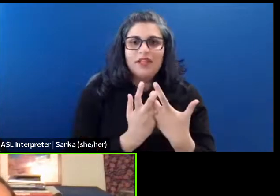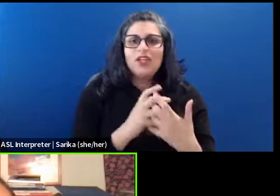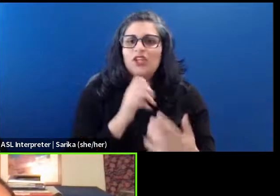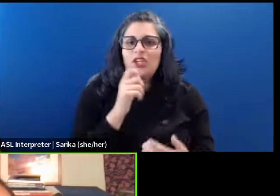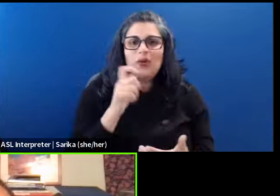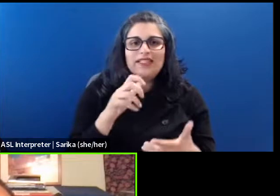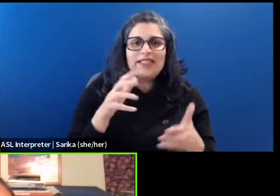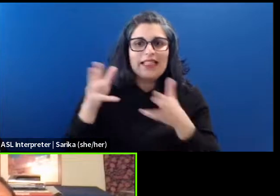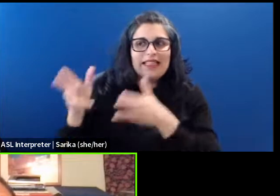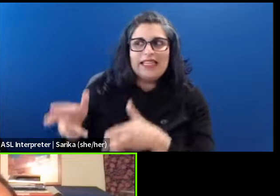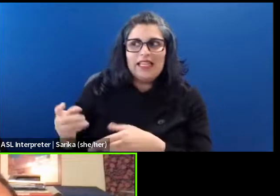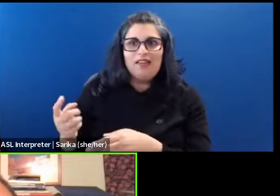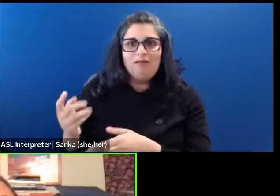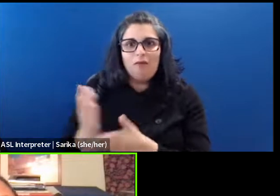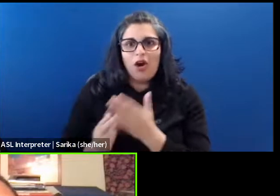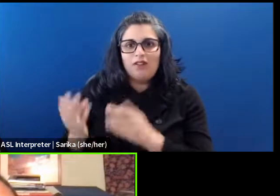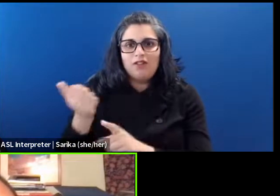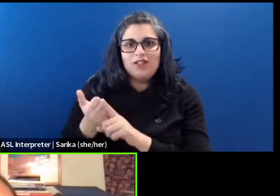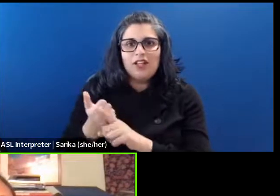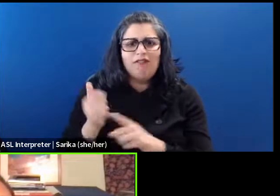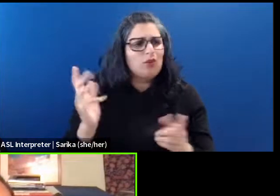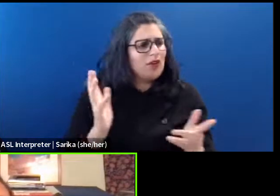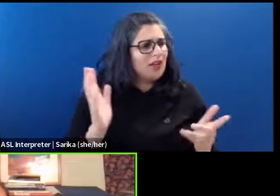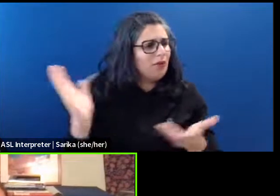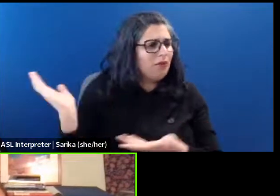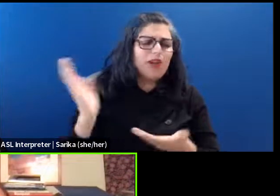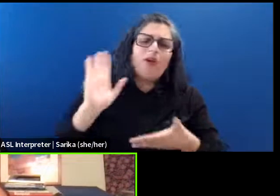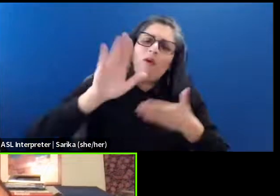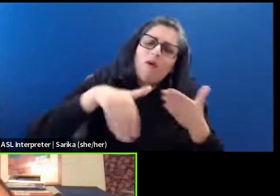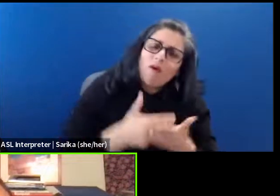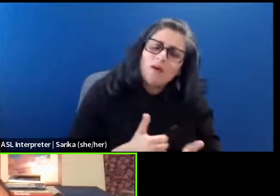else. Mm. You bring all of yourself with it to it.